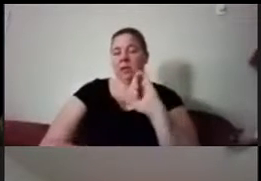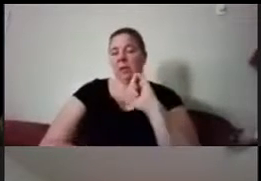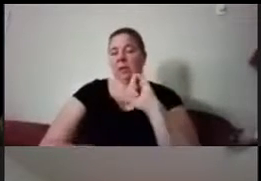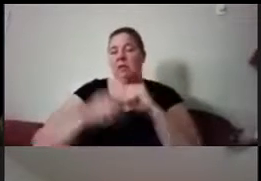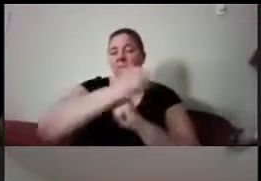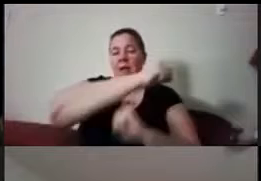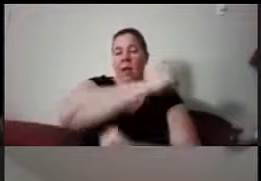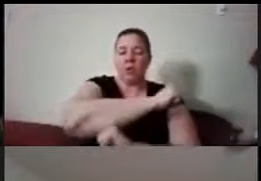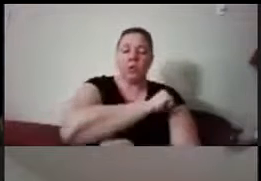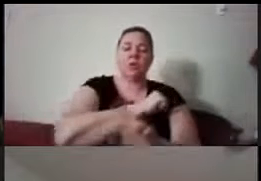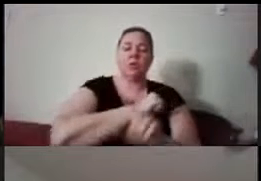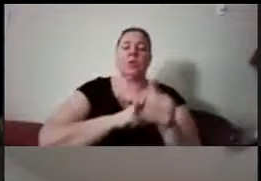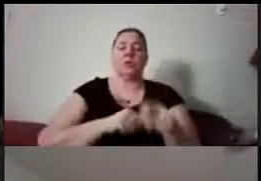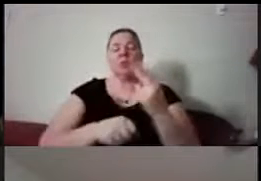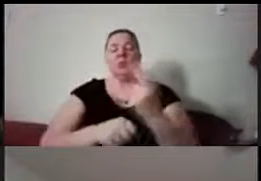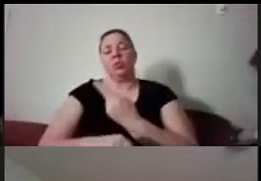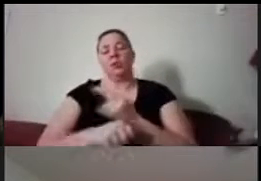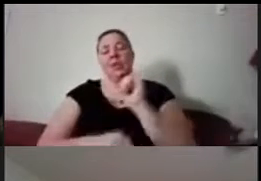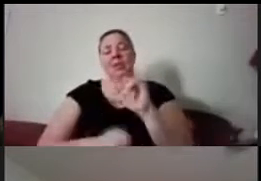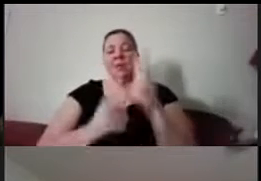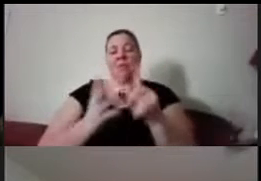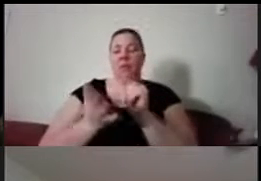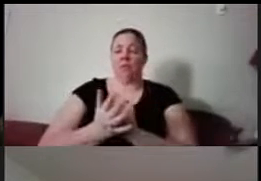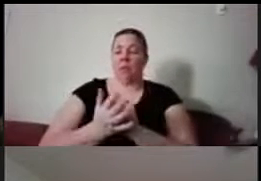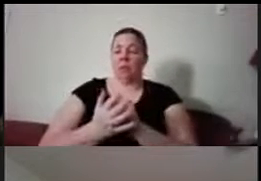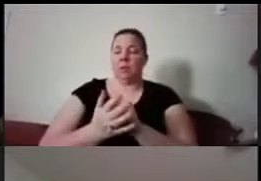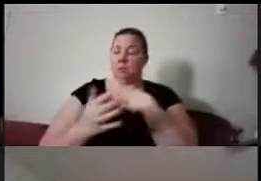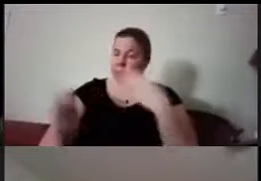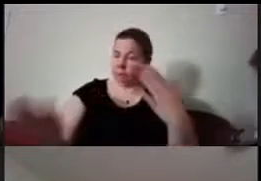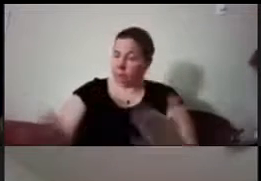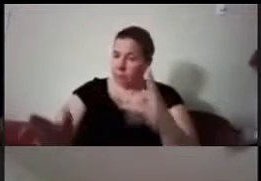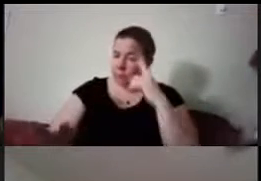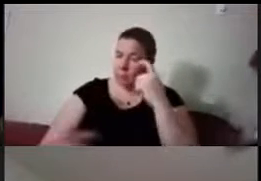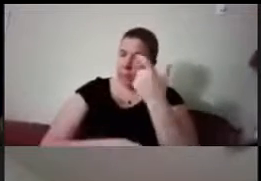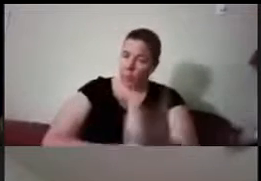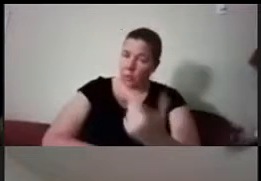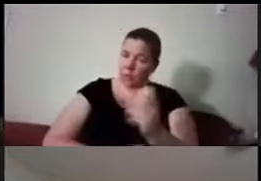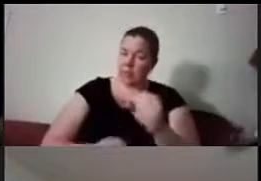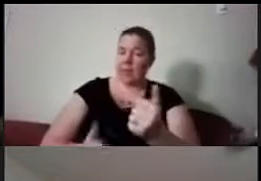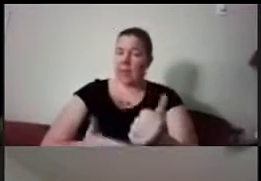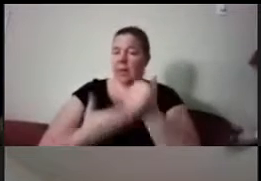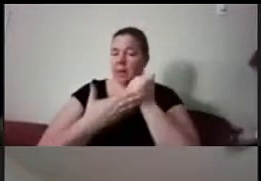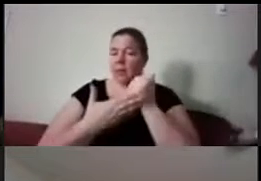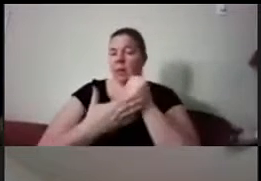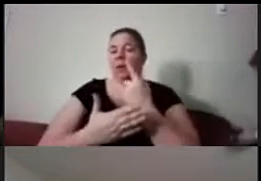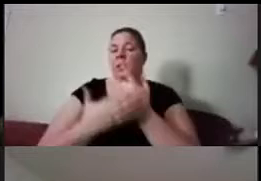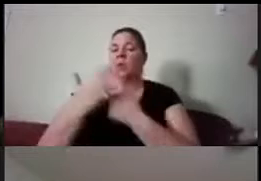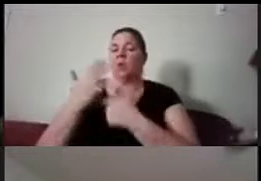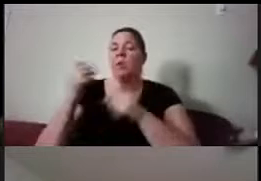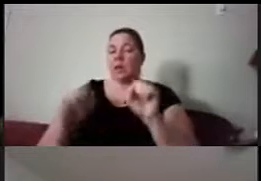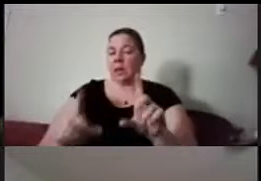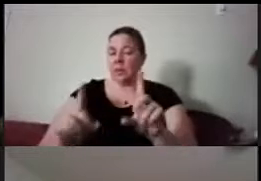also use that video, you know, I encourage you to watch it and see if it could help. And what you could do